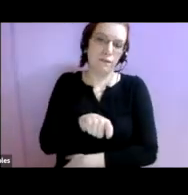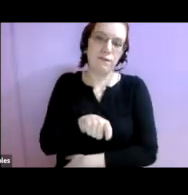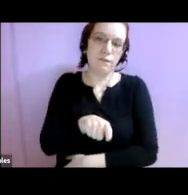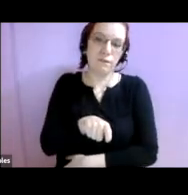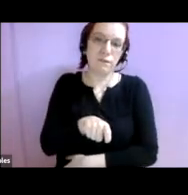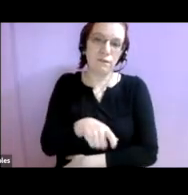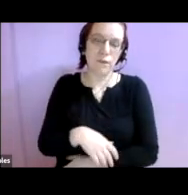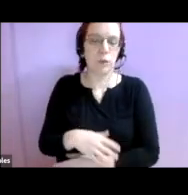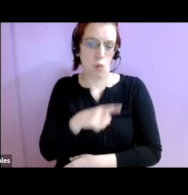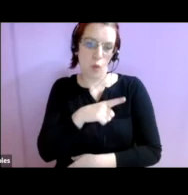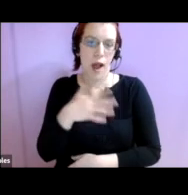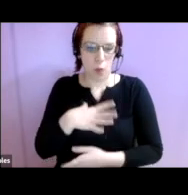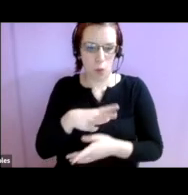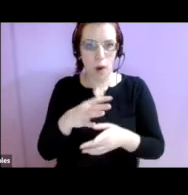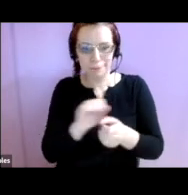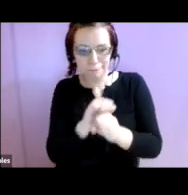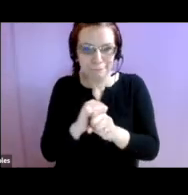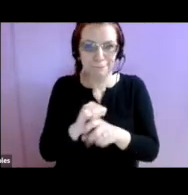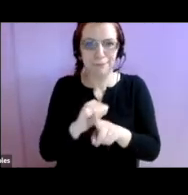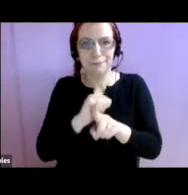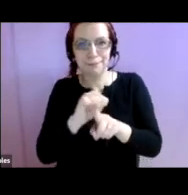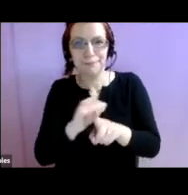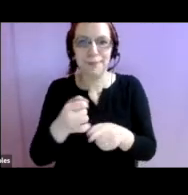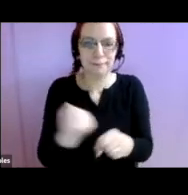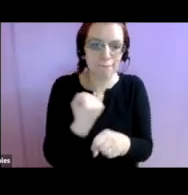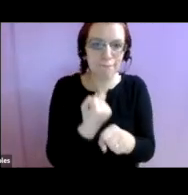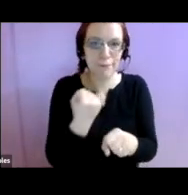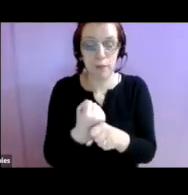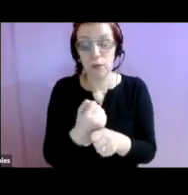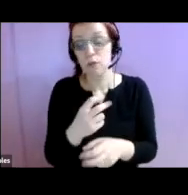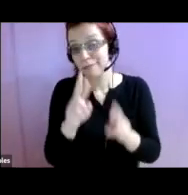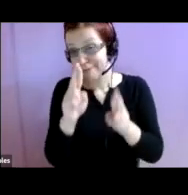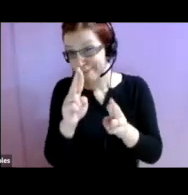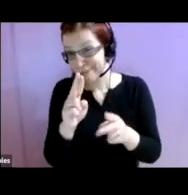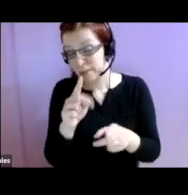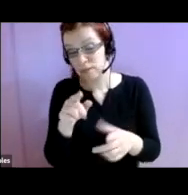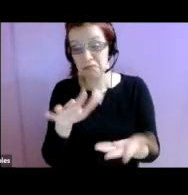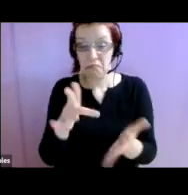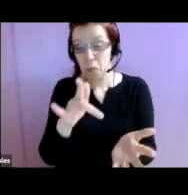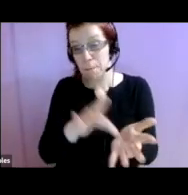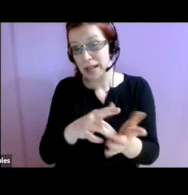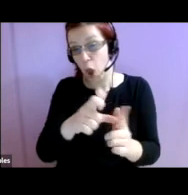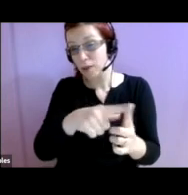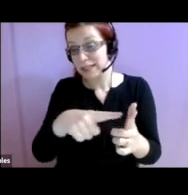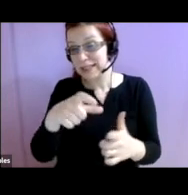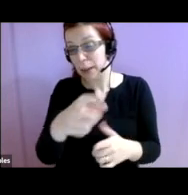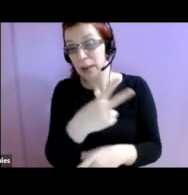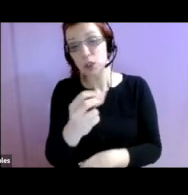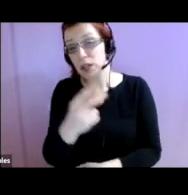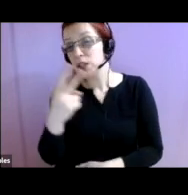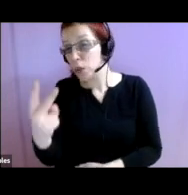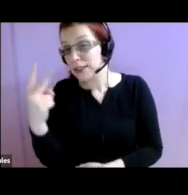and there will be, we hope, an observing run 04 coming in mid-December